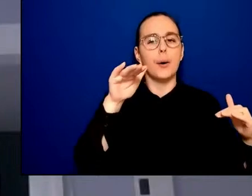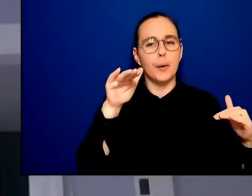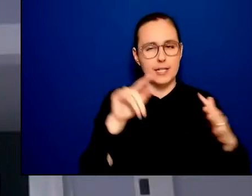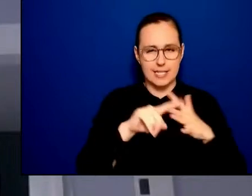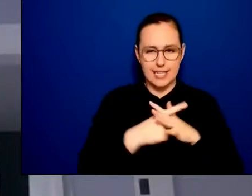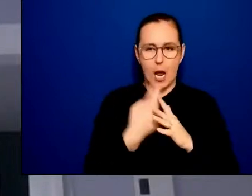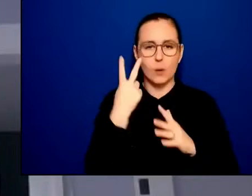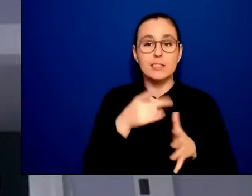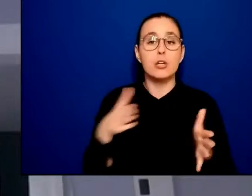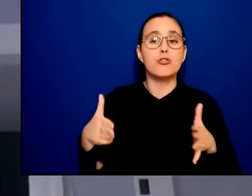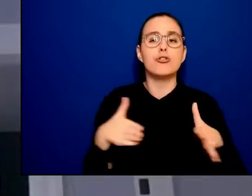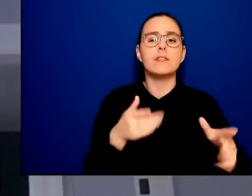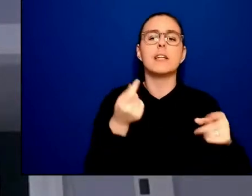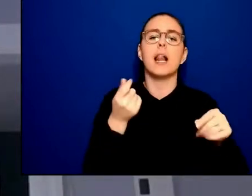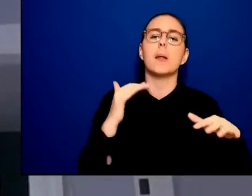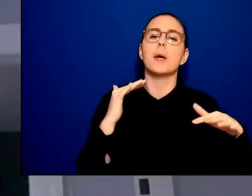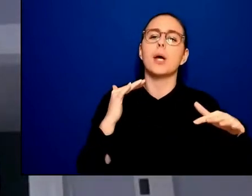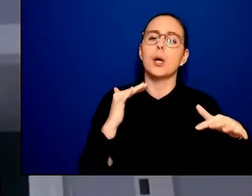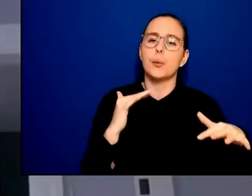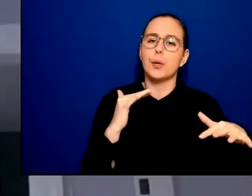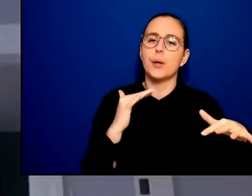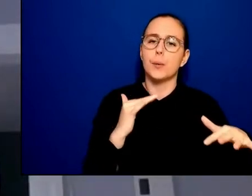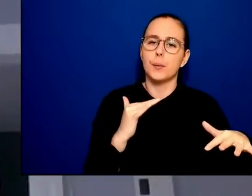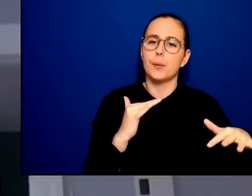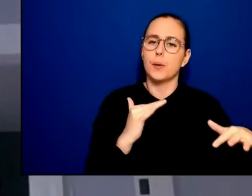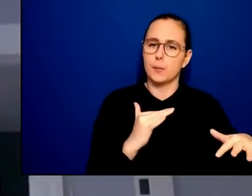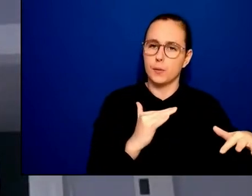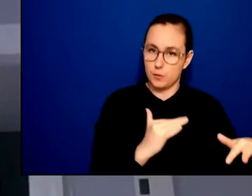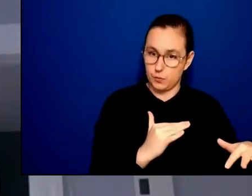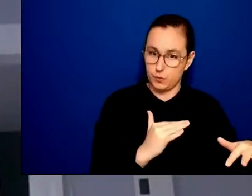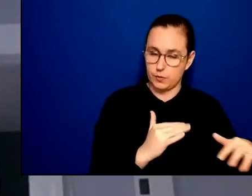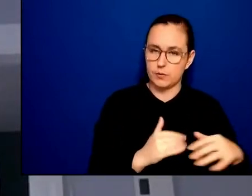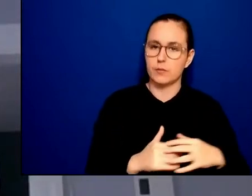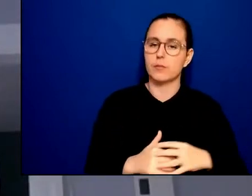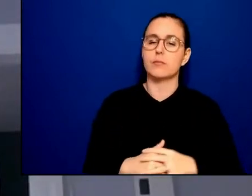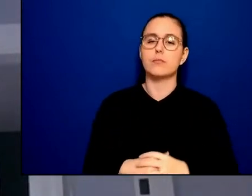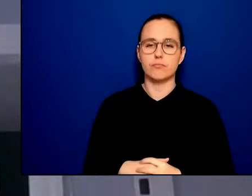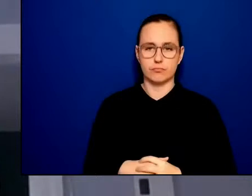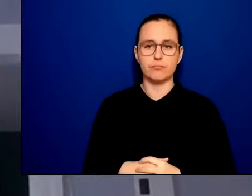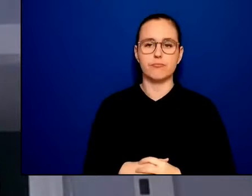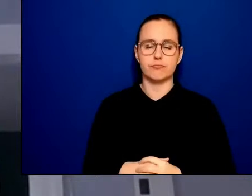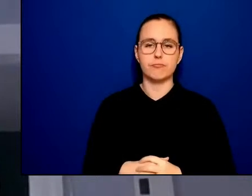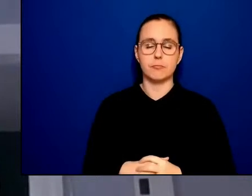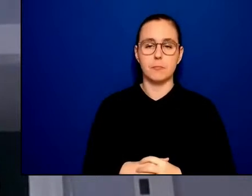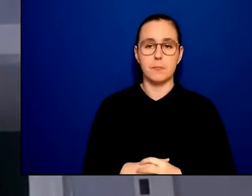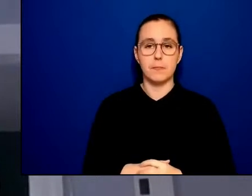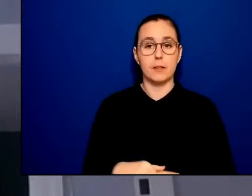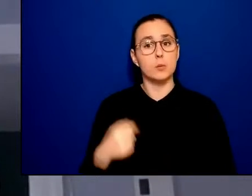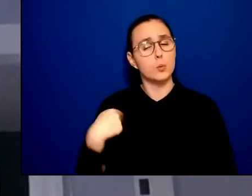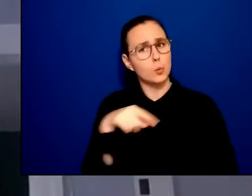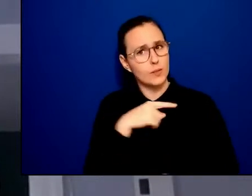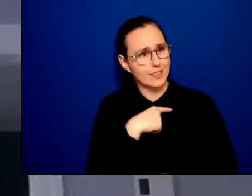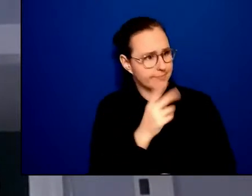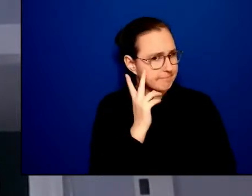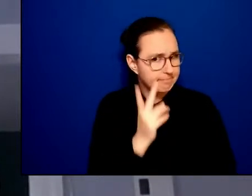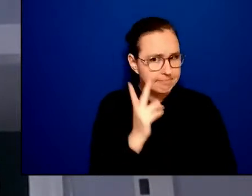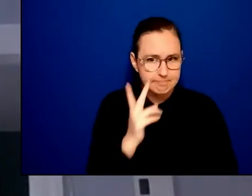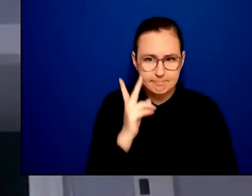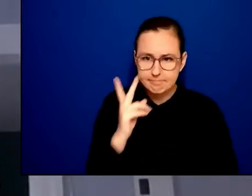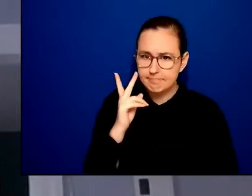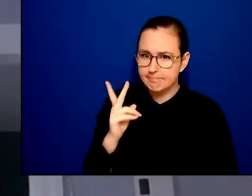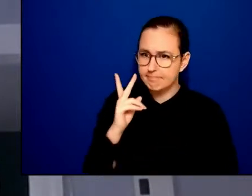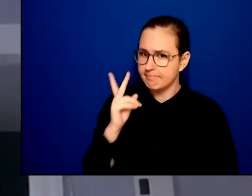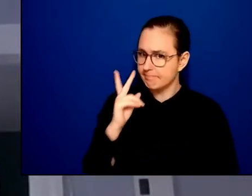point. We are seeing, for the most part, that get below the flood stage through many